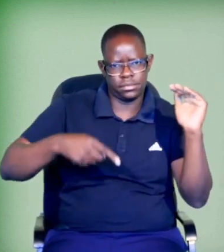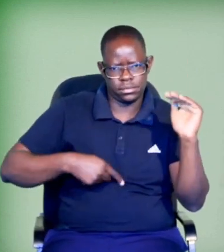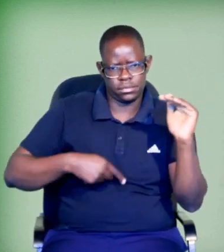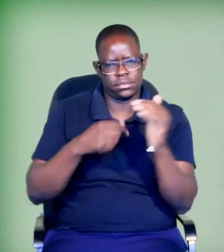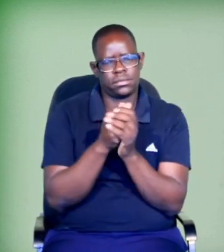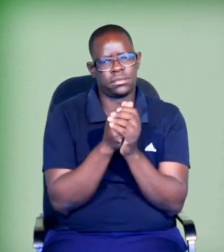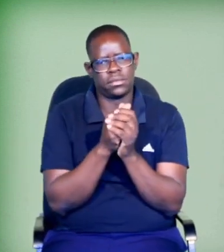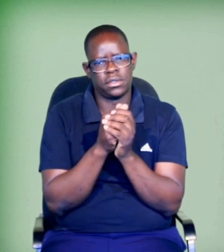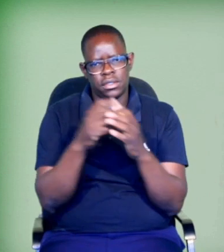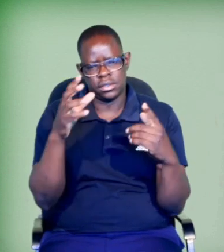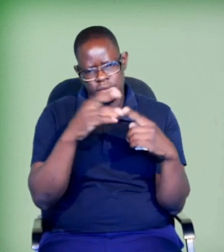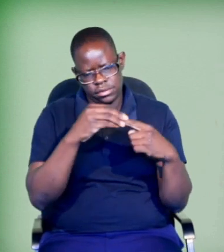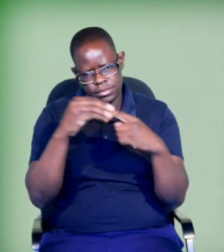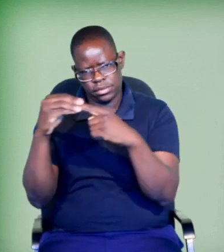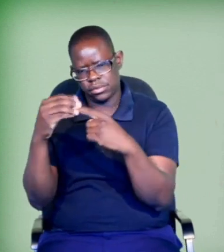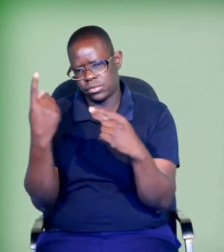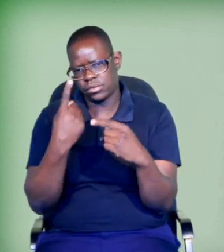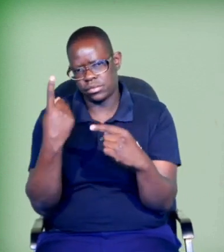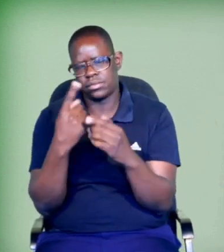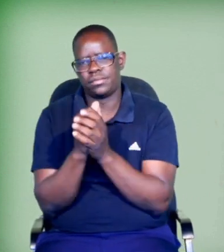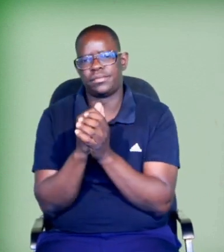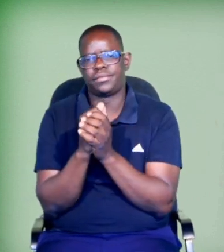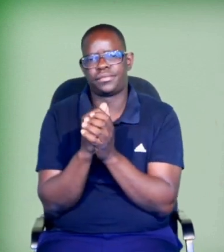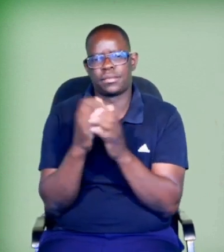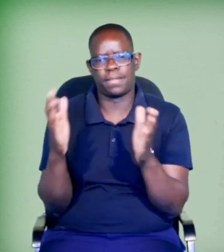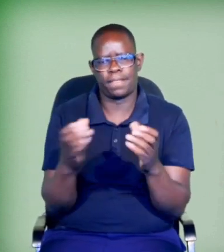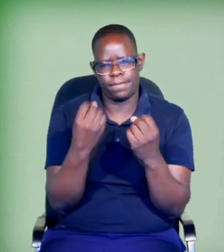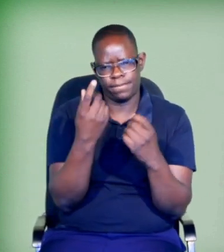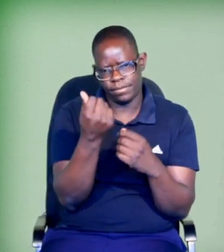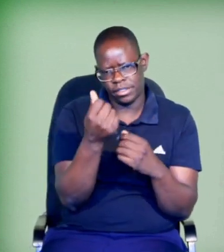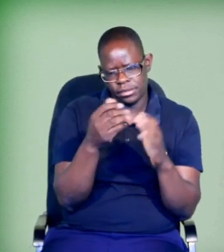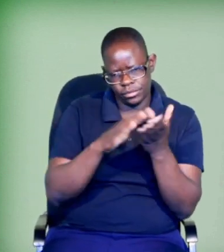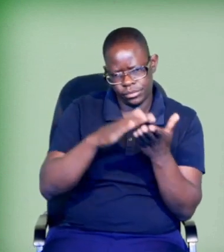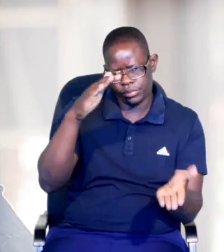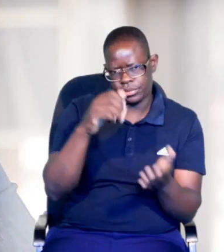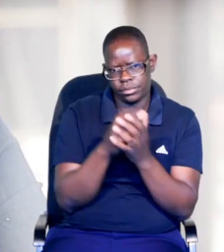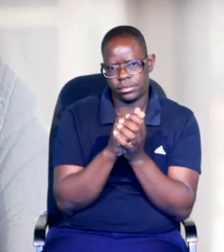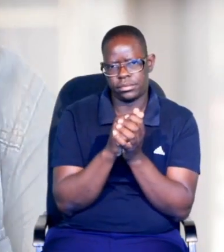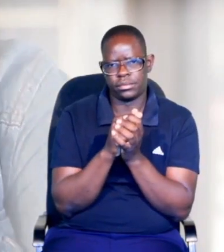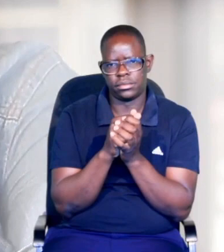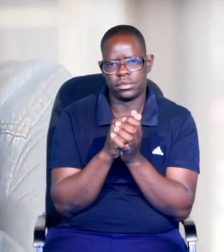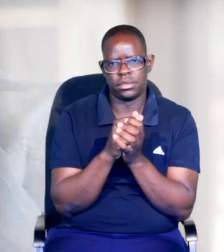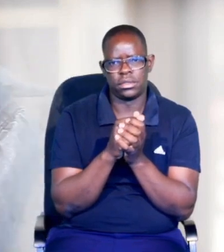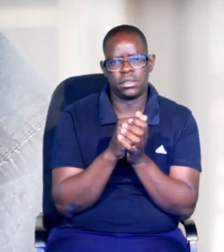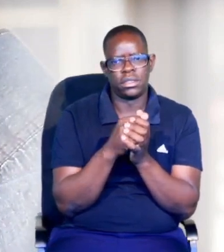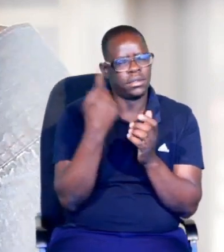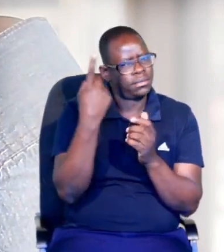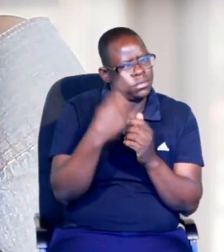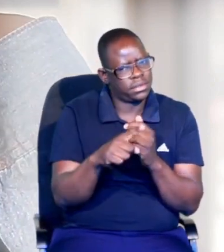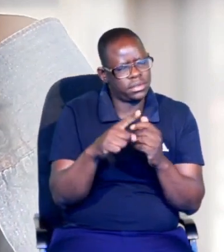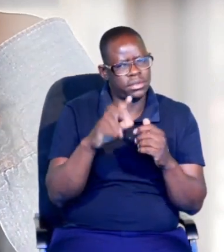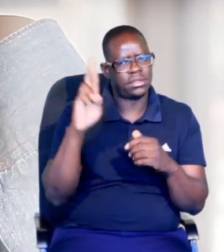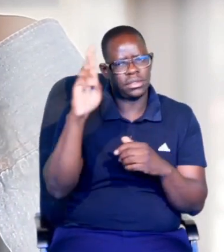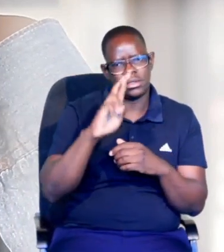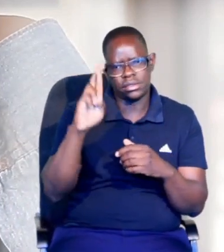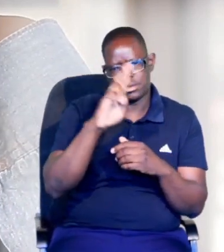have the raw products, specialize in manufacturing the goods, making a lot of money from them. But how about regional